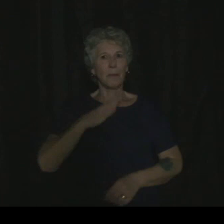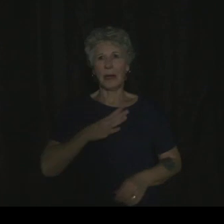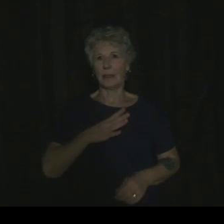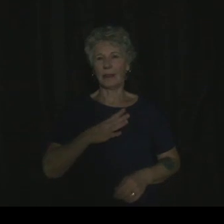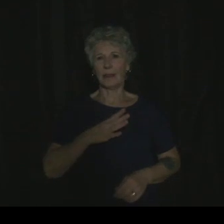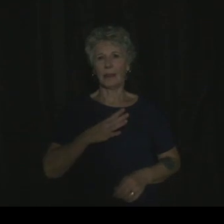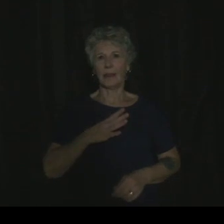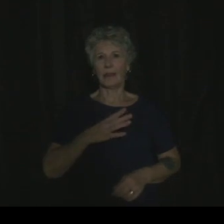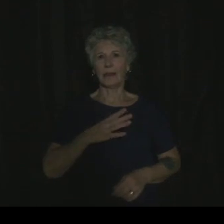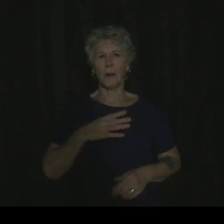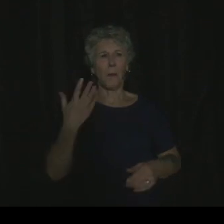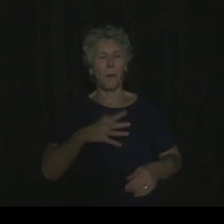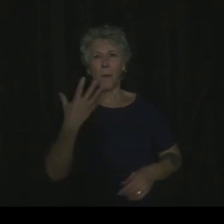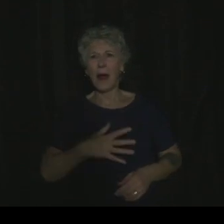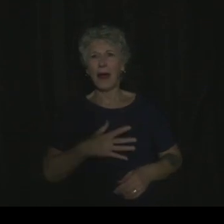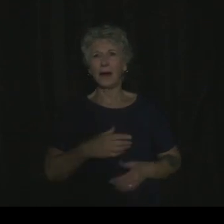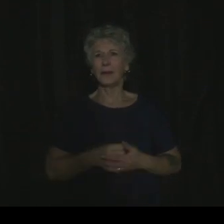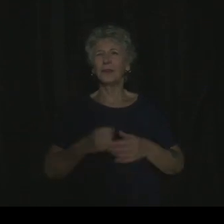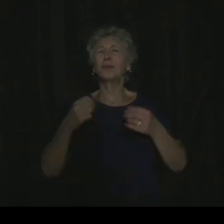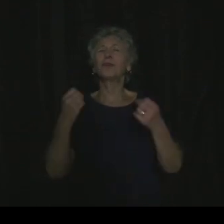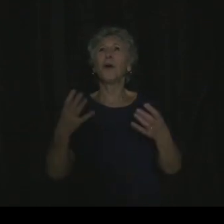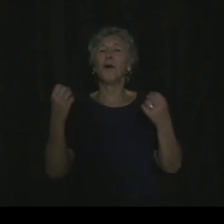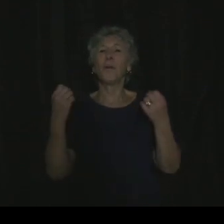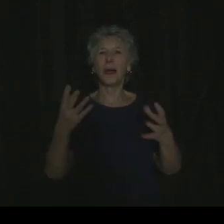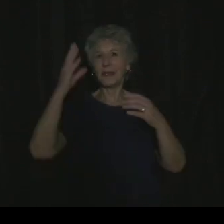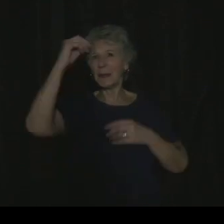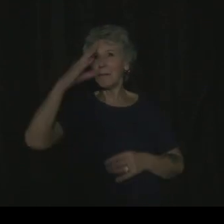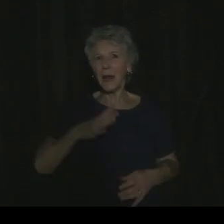know, 20 across. It was crazy. And